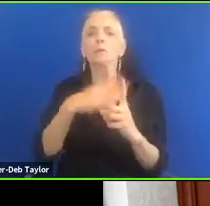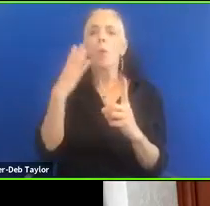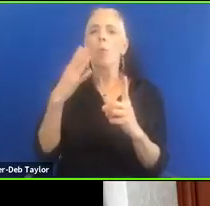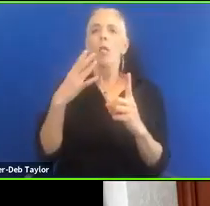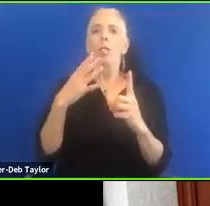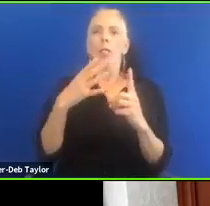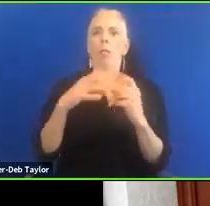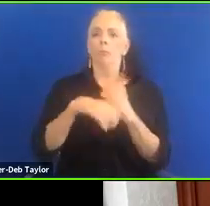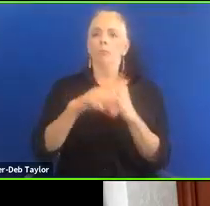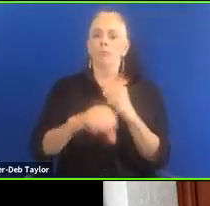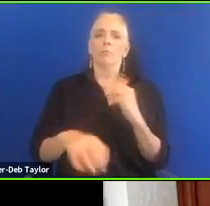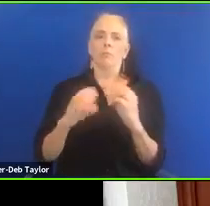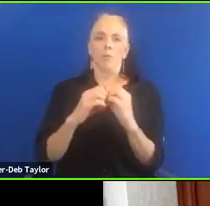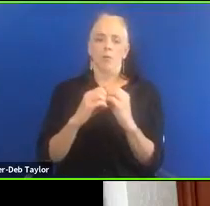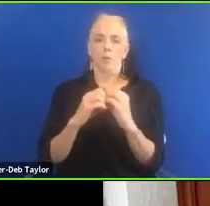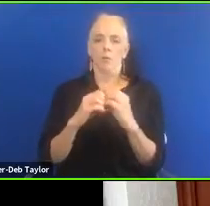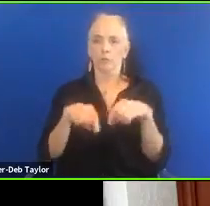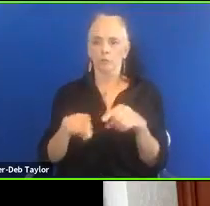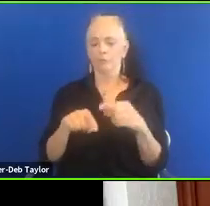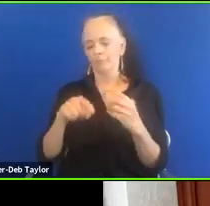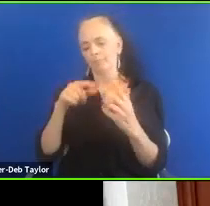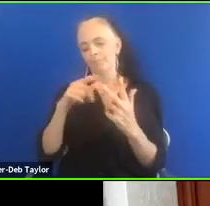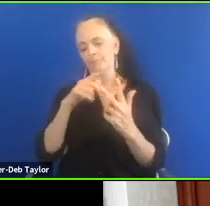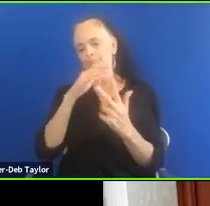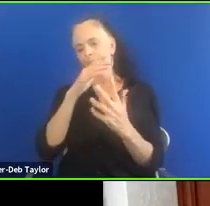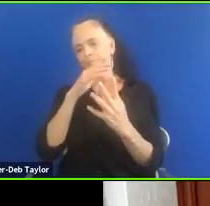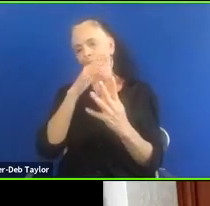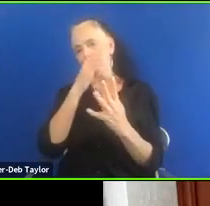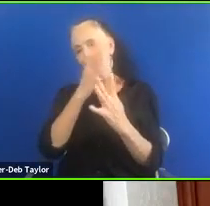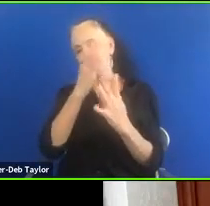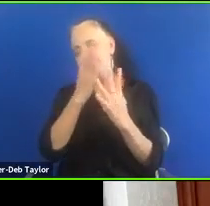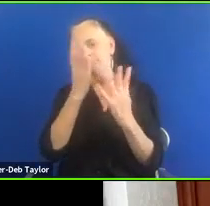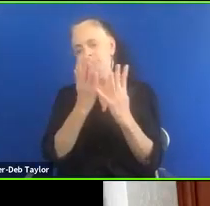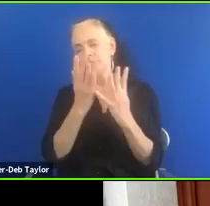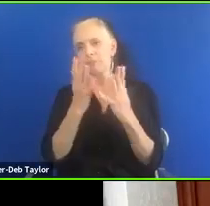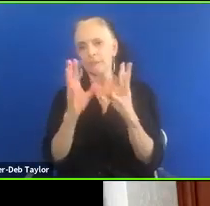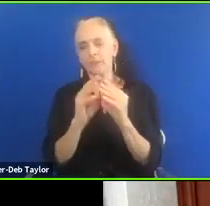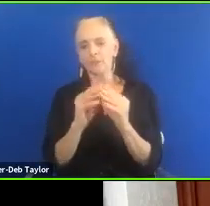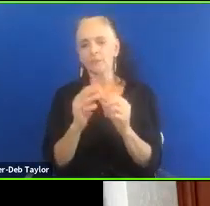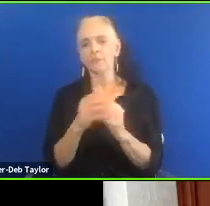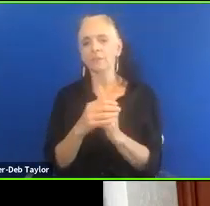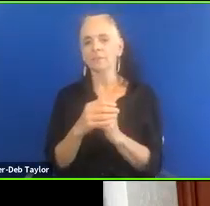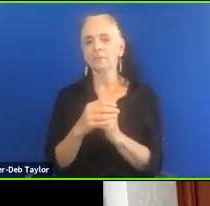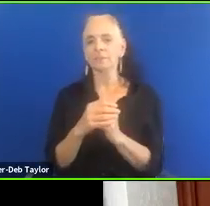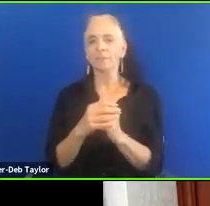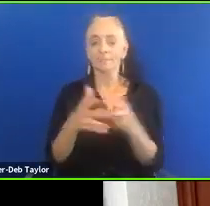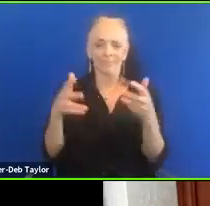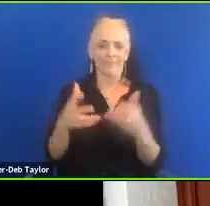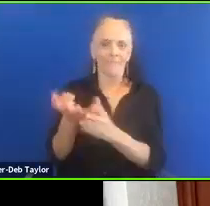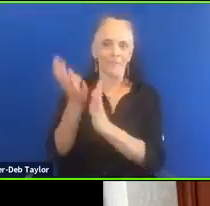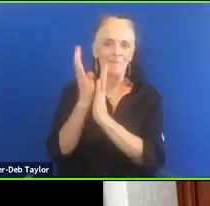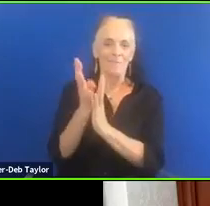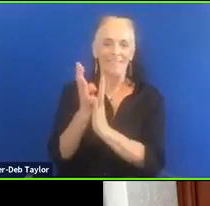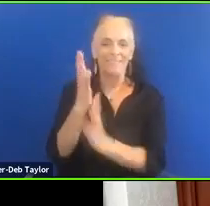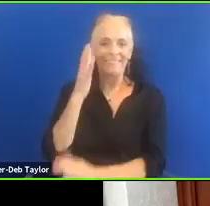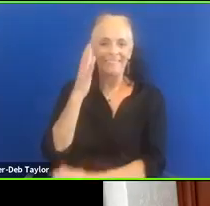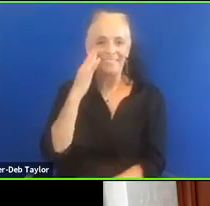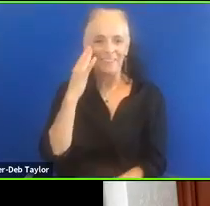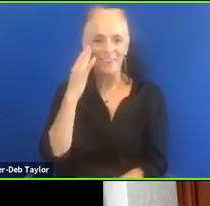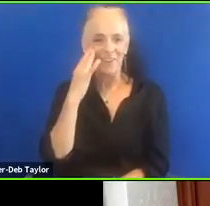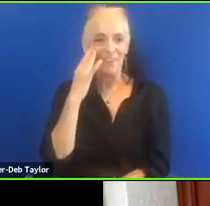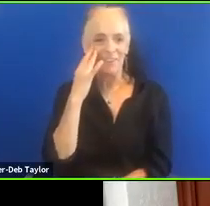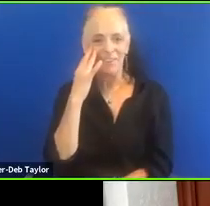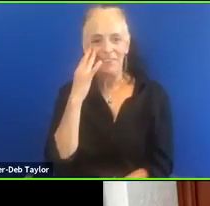Yeah, and then, yeah, you spoke to housing, so I won't go on too long. I think we have 4 more minutes, and I know that there's a